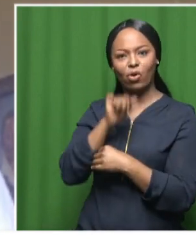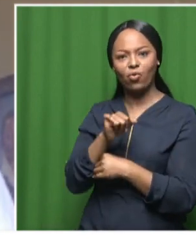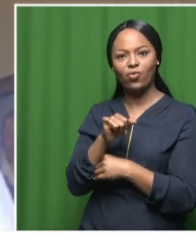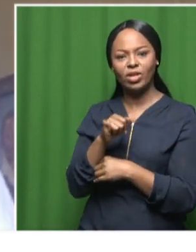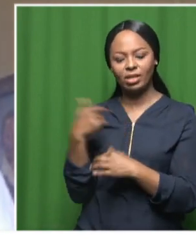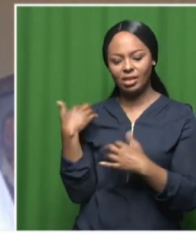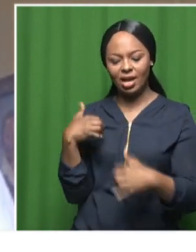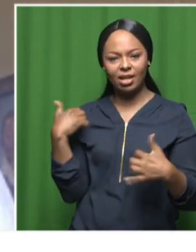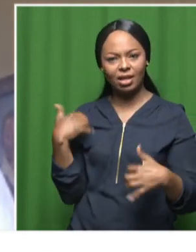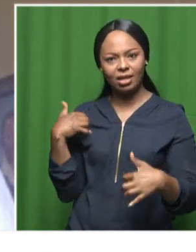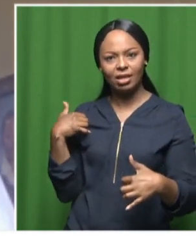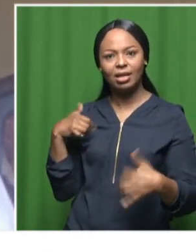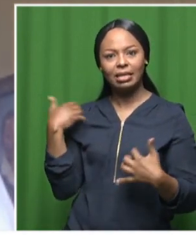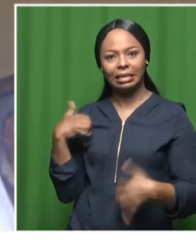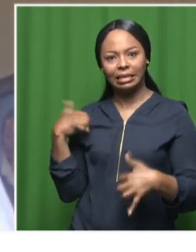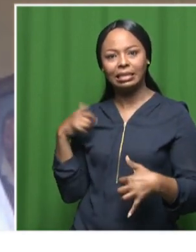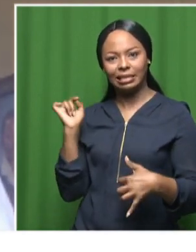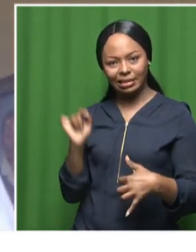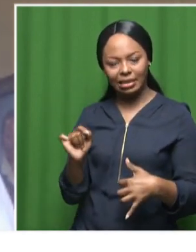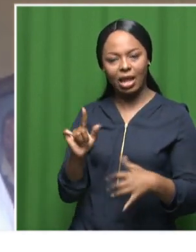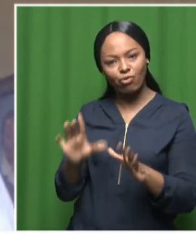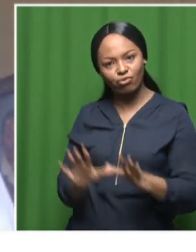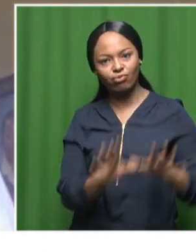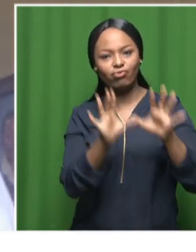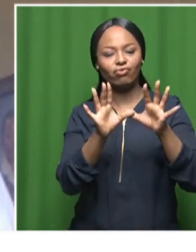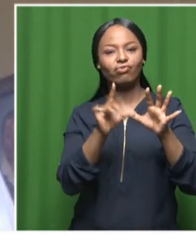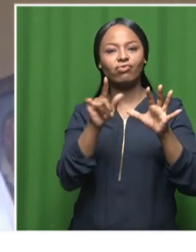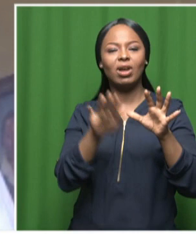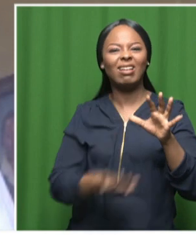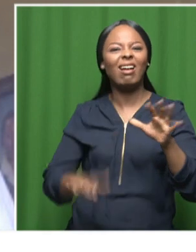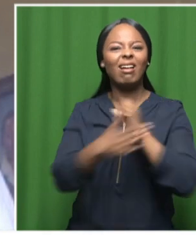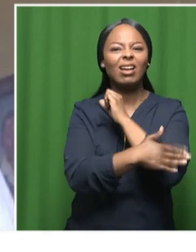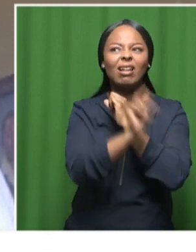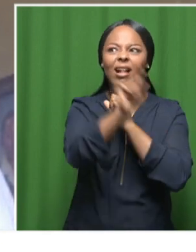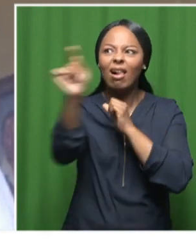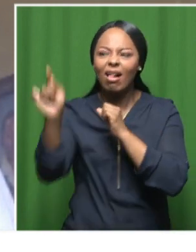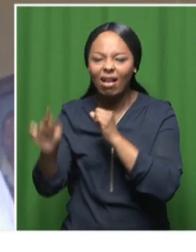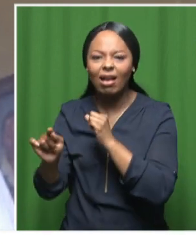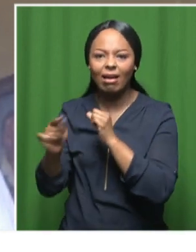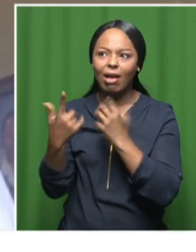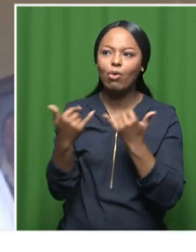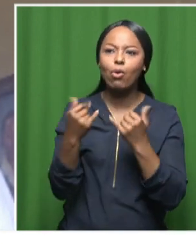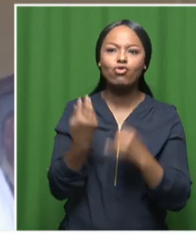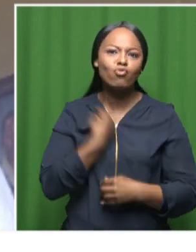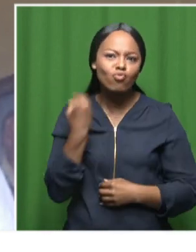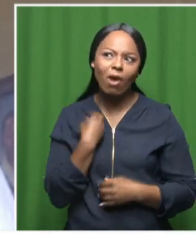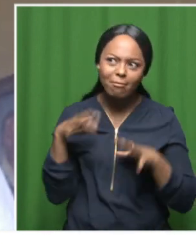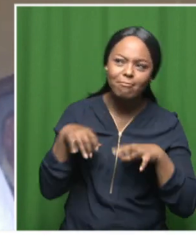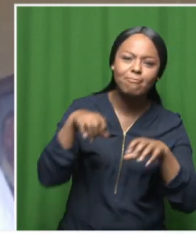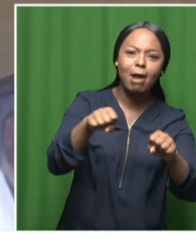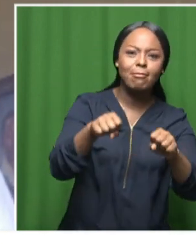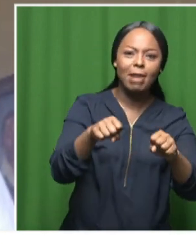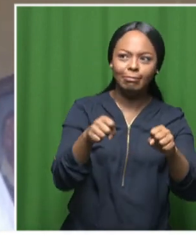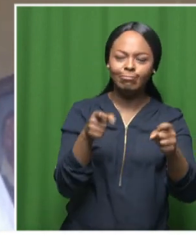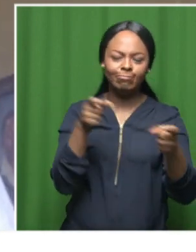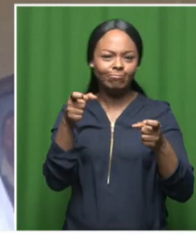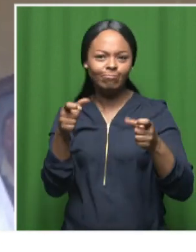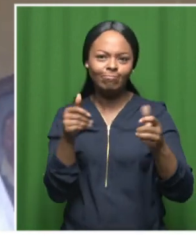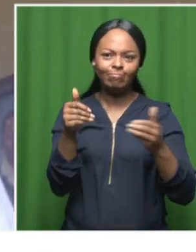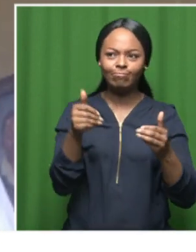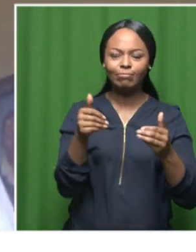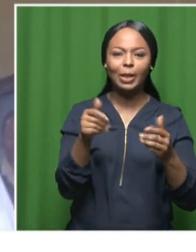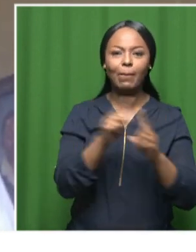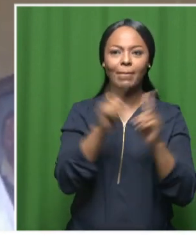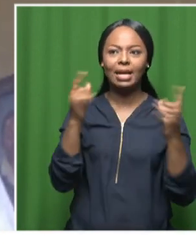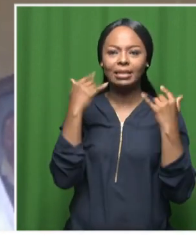parts of the continent. So indeed, the young musicians are taking charge, but they're also defining what should be the new fight, if